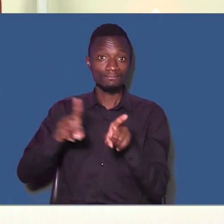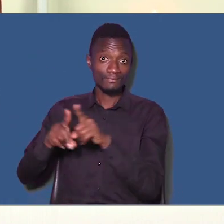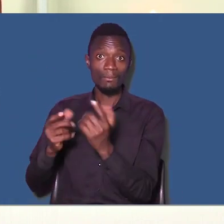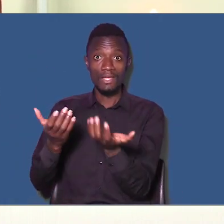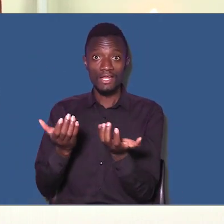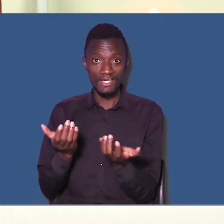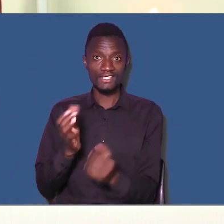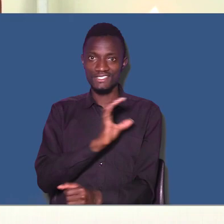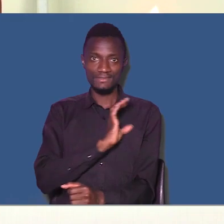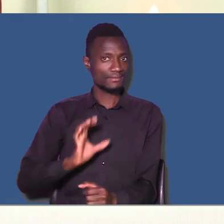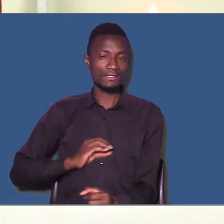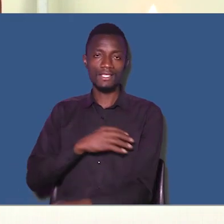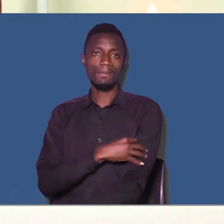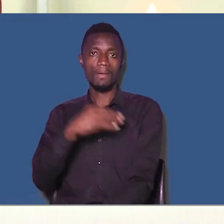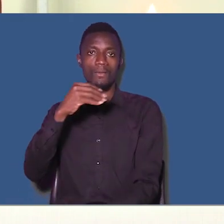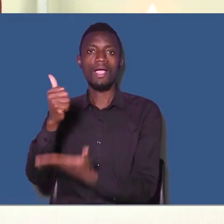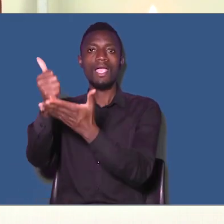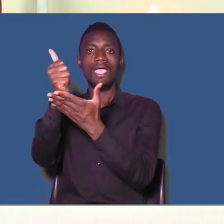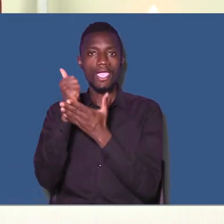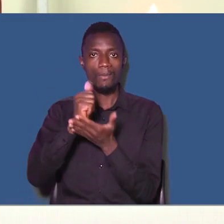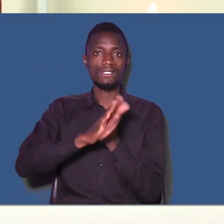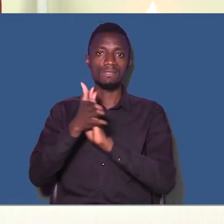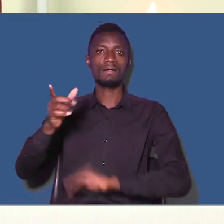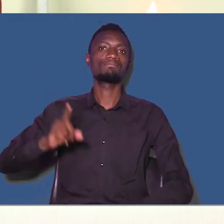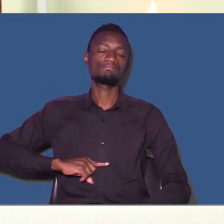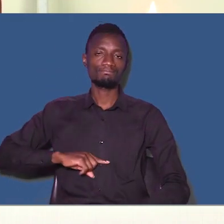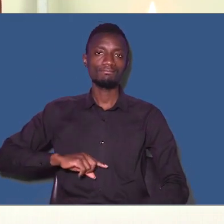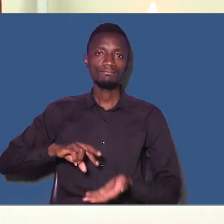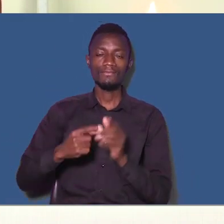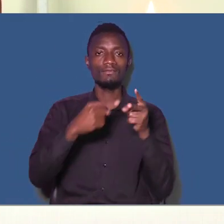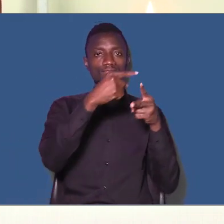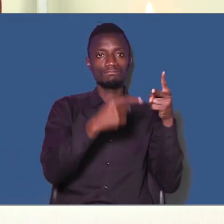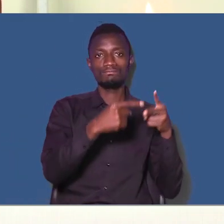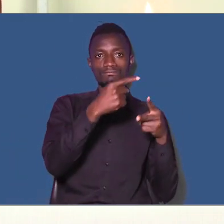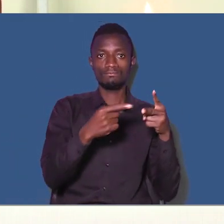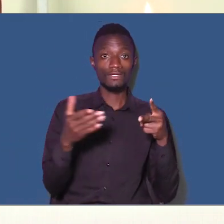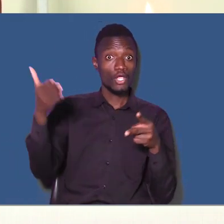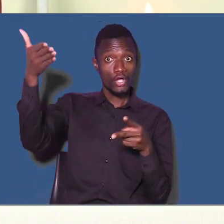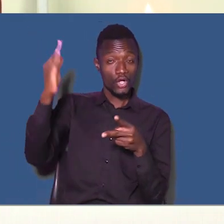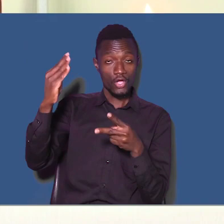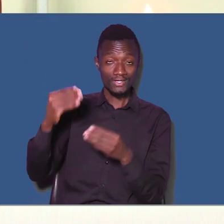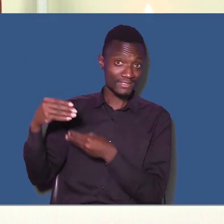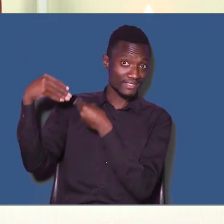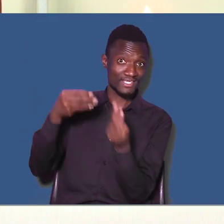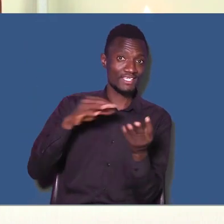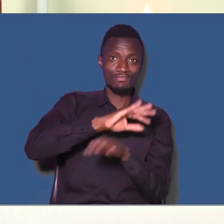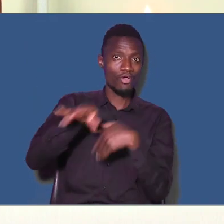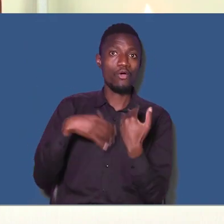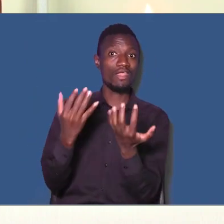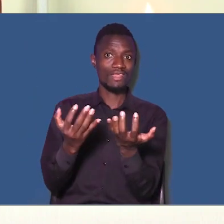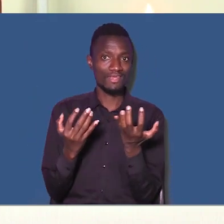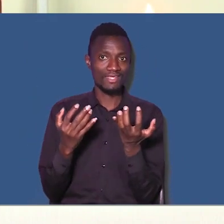help us to be content. So two things: that God will supply all that we need, and it is through Christ's power that we can